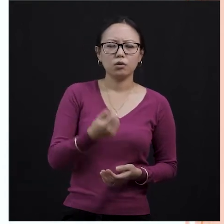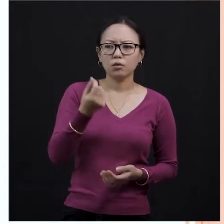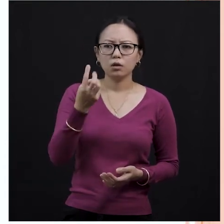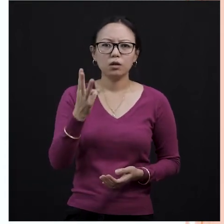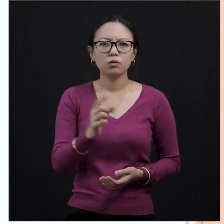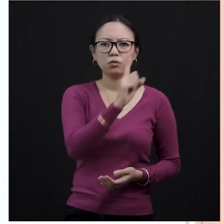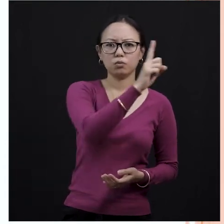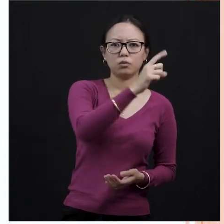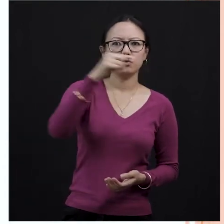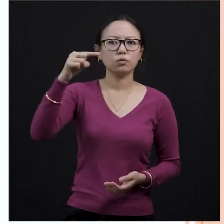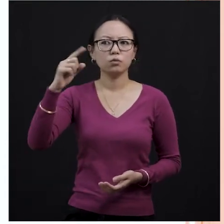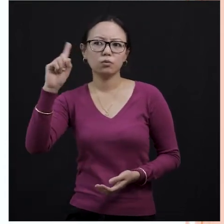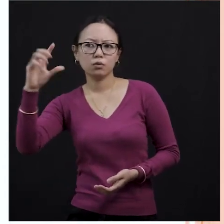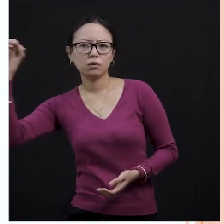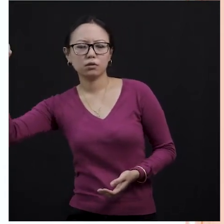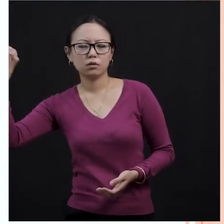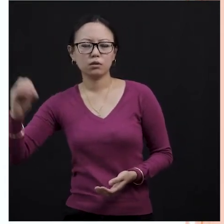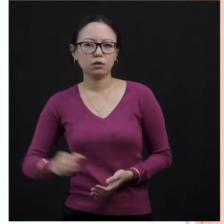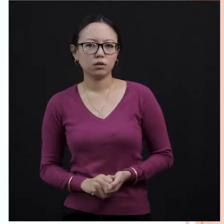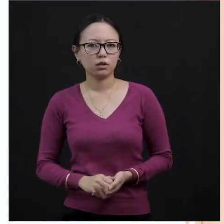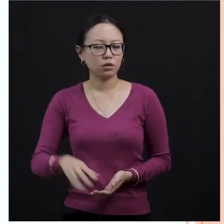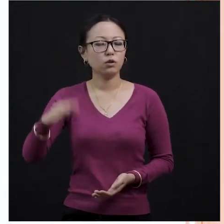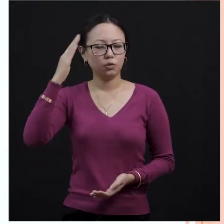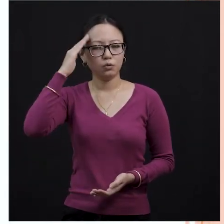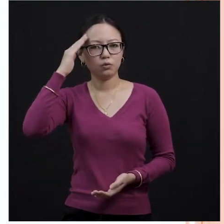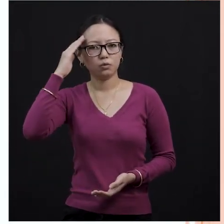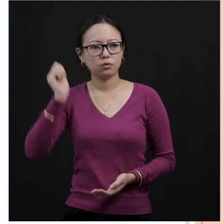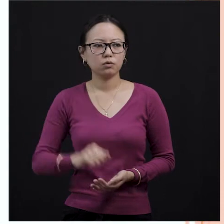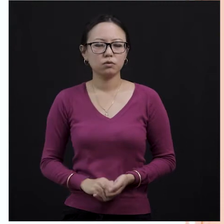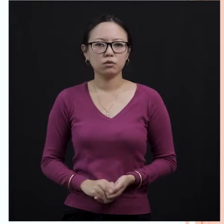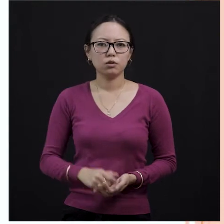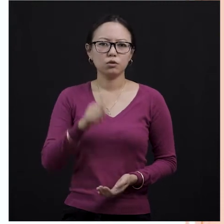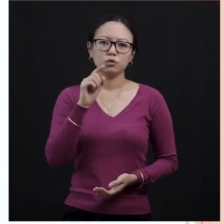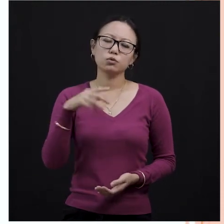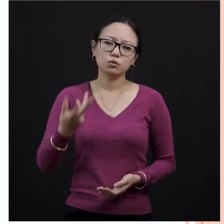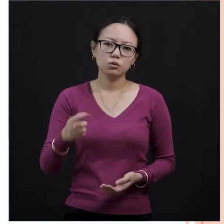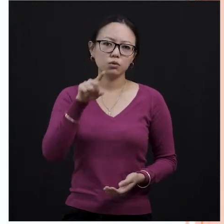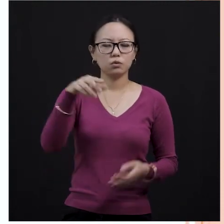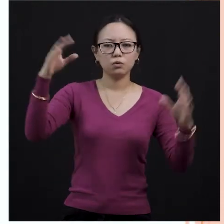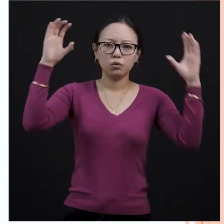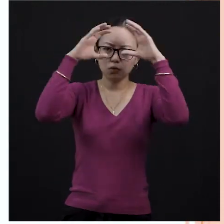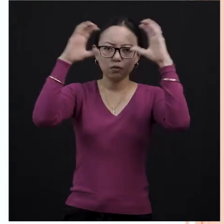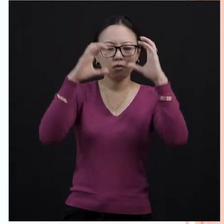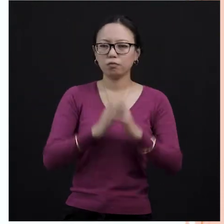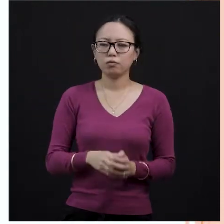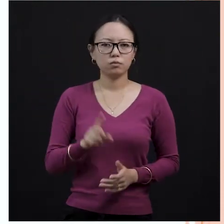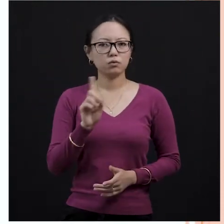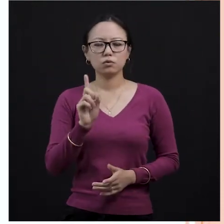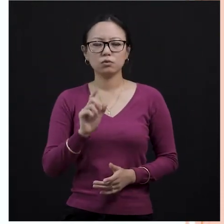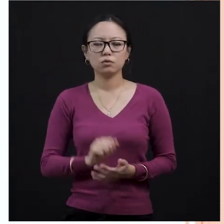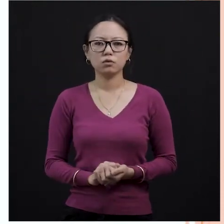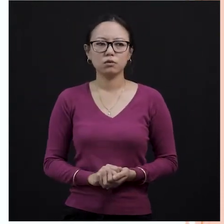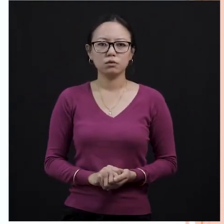to 10. So I'm very sure you're not going to be confused. We will just try to understand how counting is done